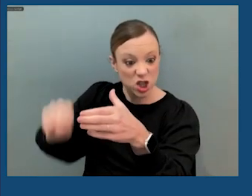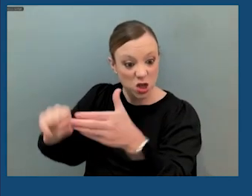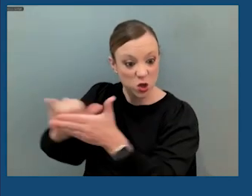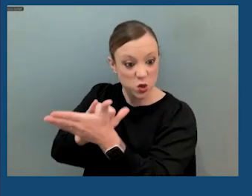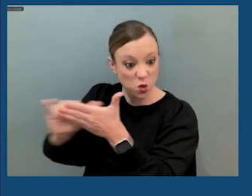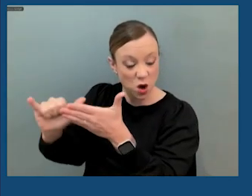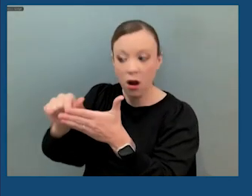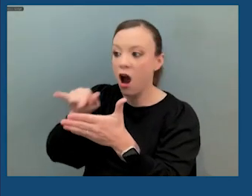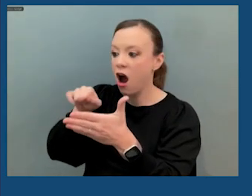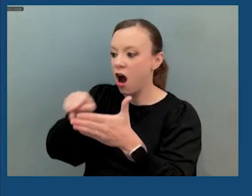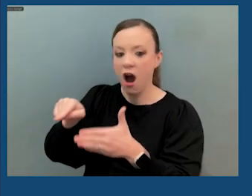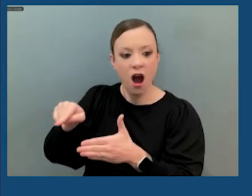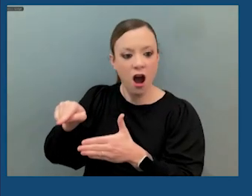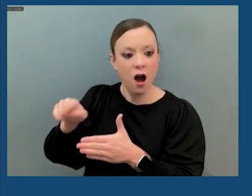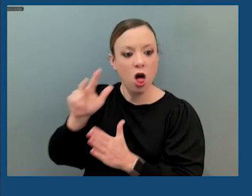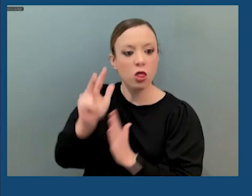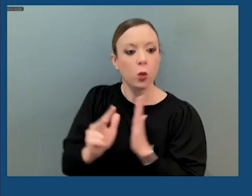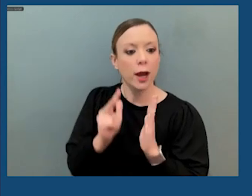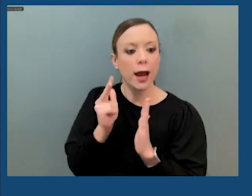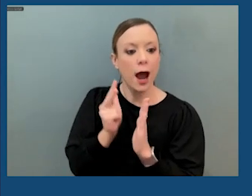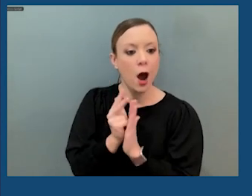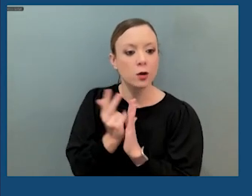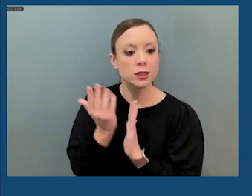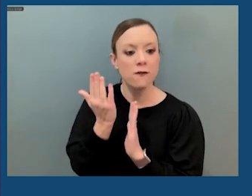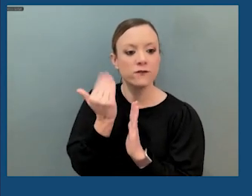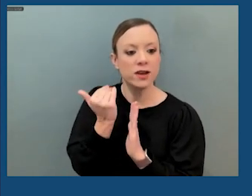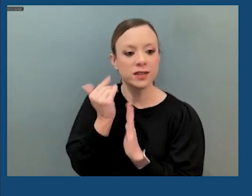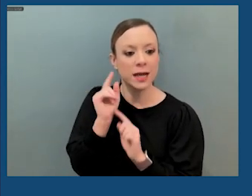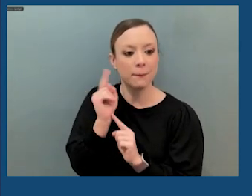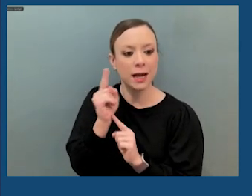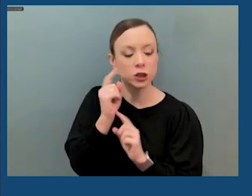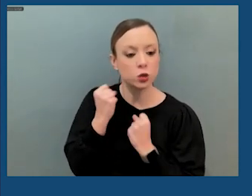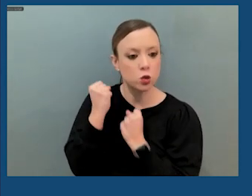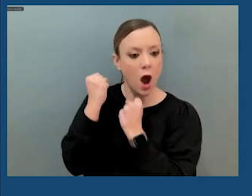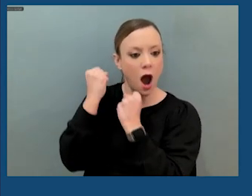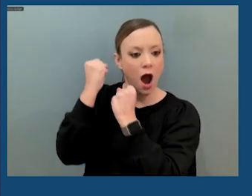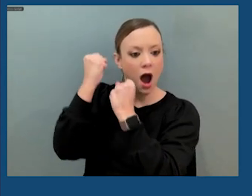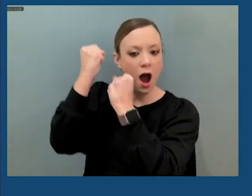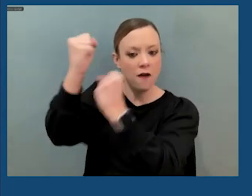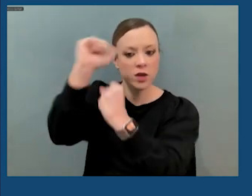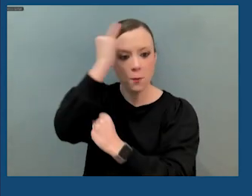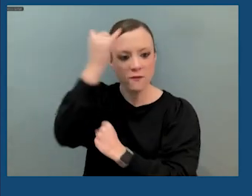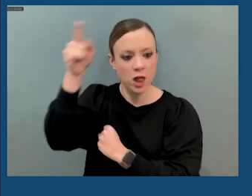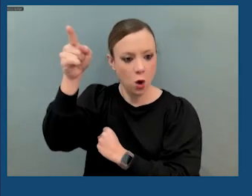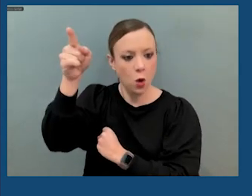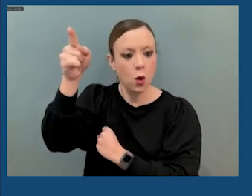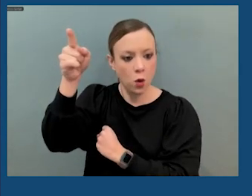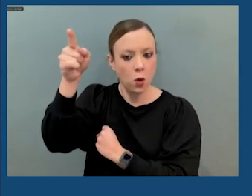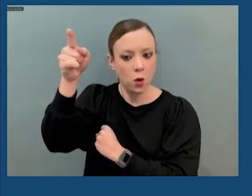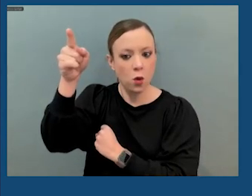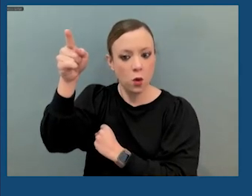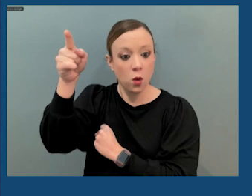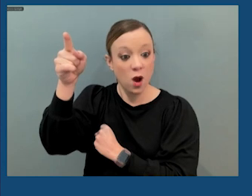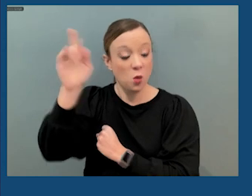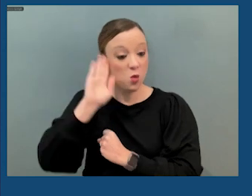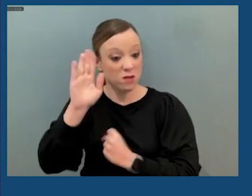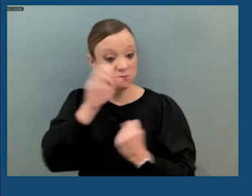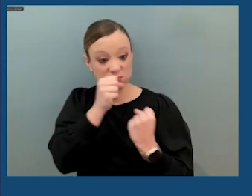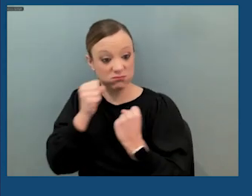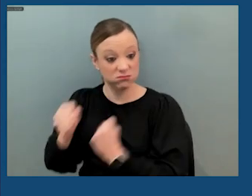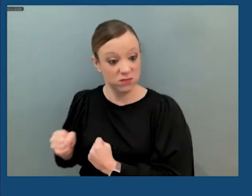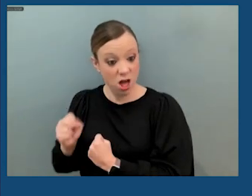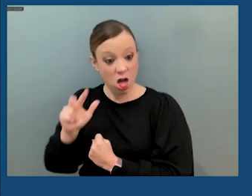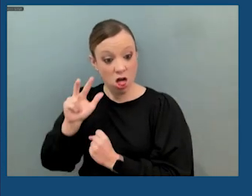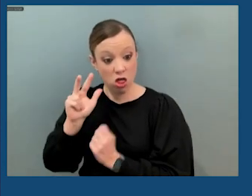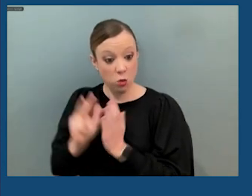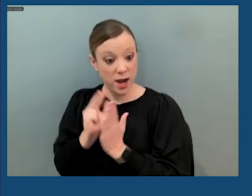turned out it was 3 hours and 15 minutes to get to Buffalo. It would have been 3.5 hours to get to the Bronx. That's how random